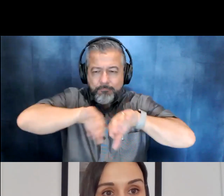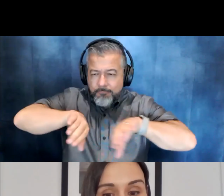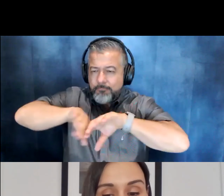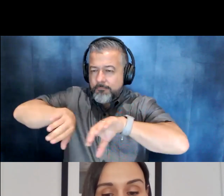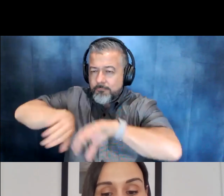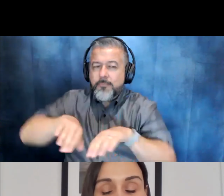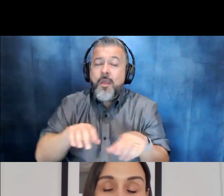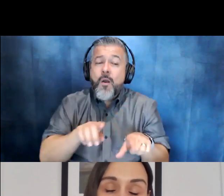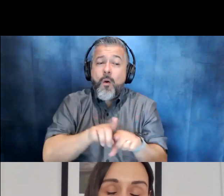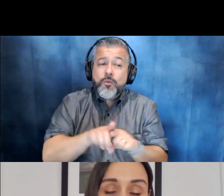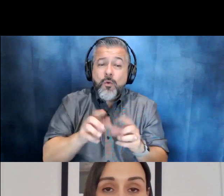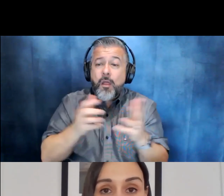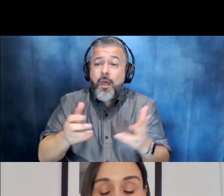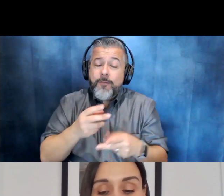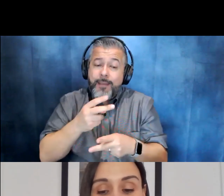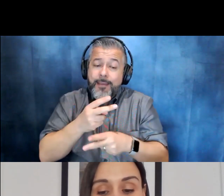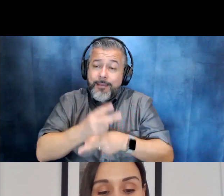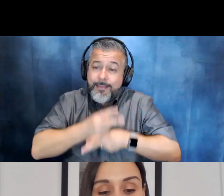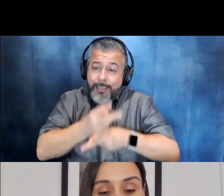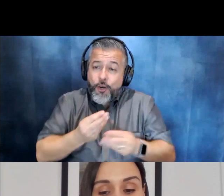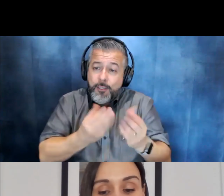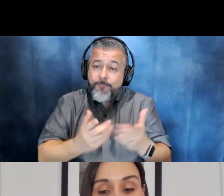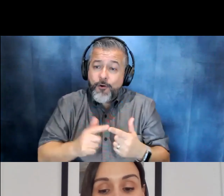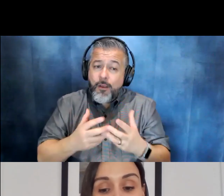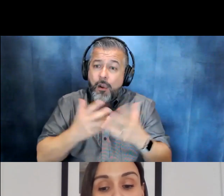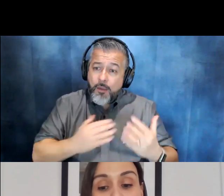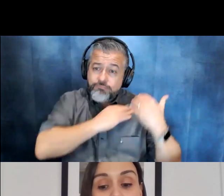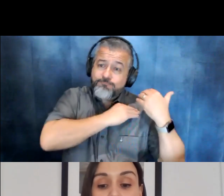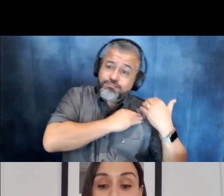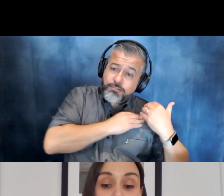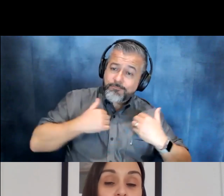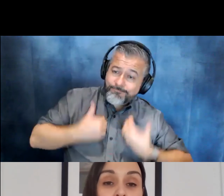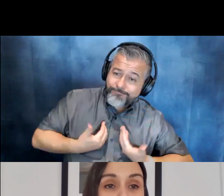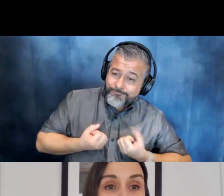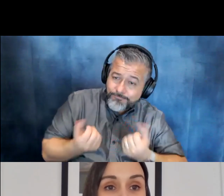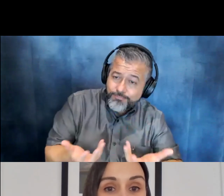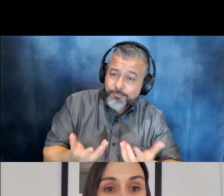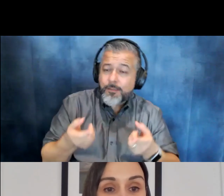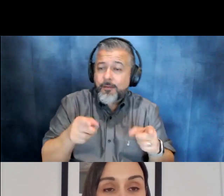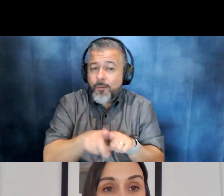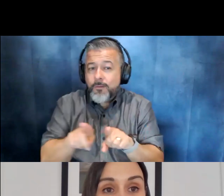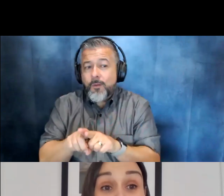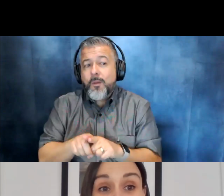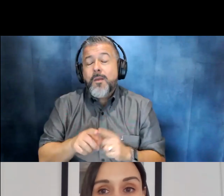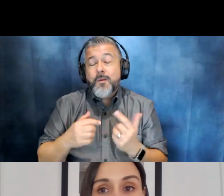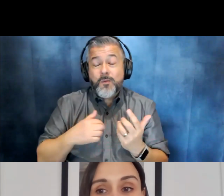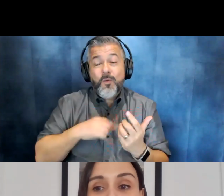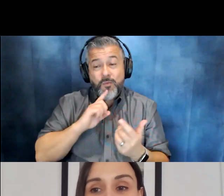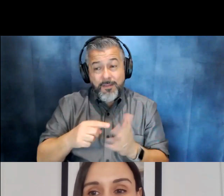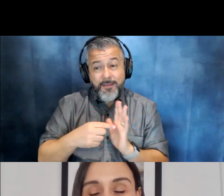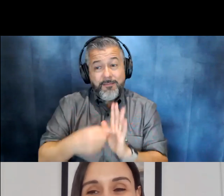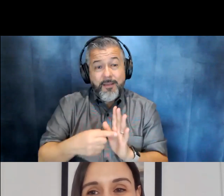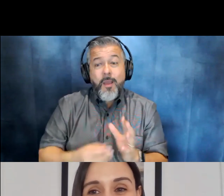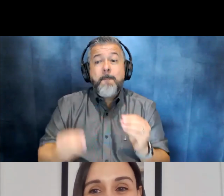as well, both at home and in these facilities. And so I would argue that it's likely much more